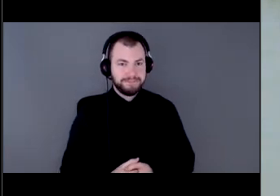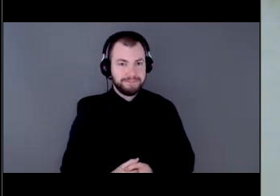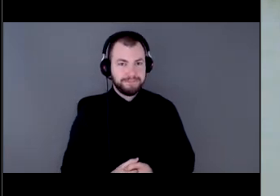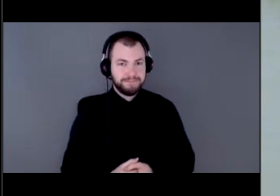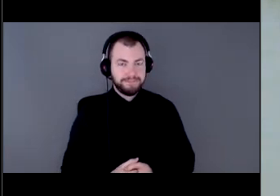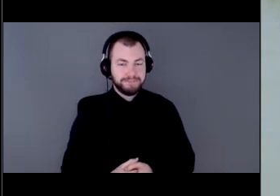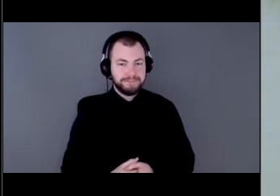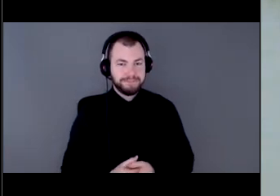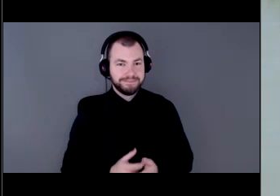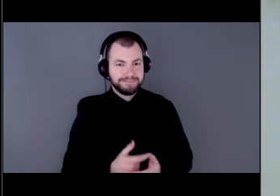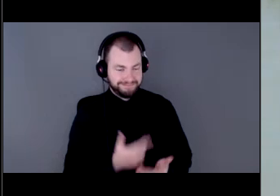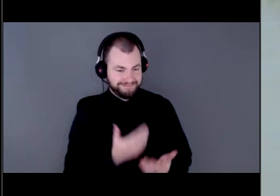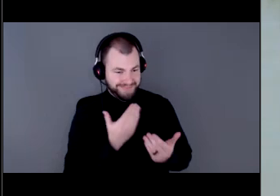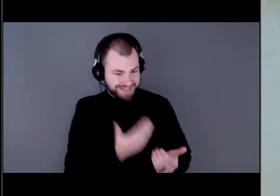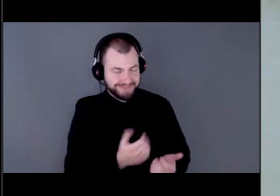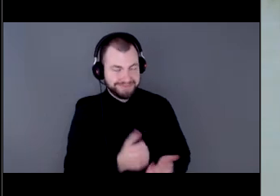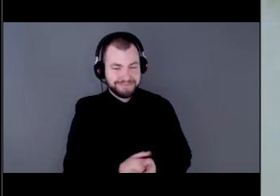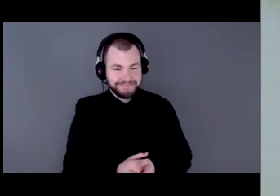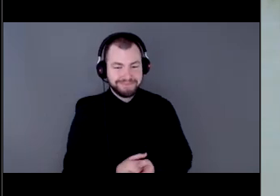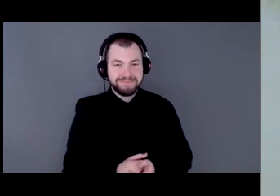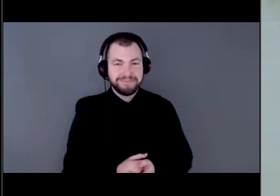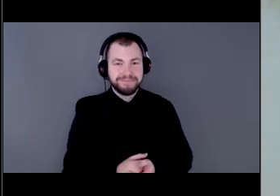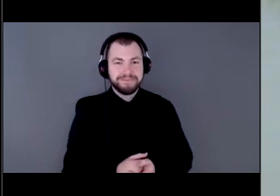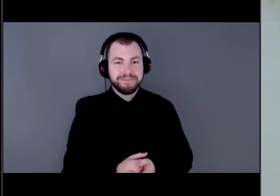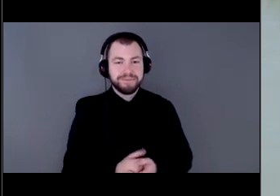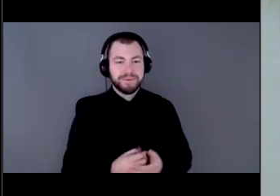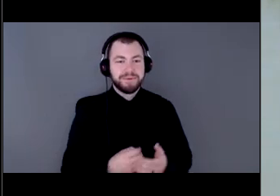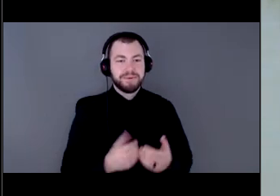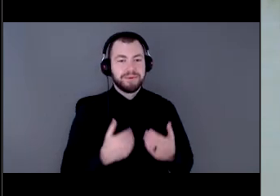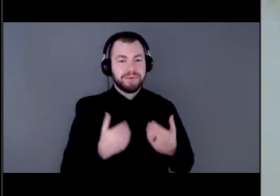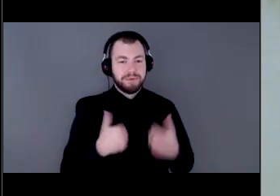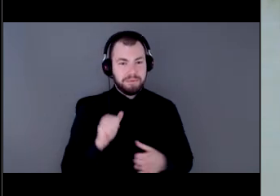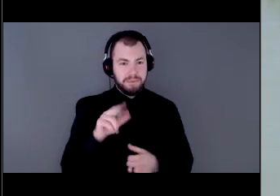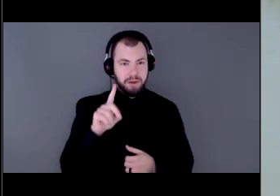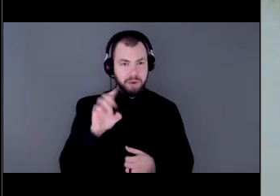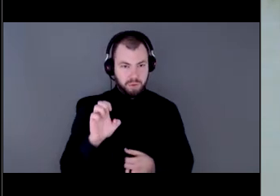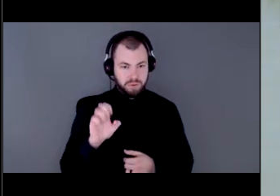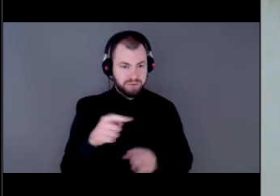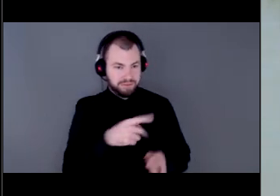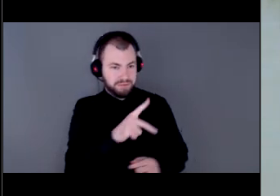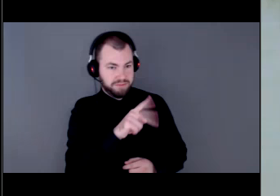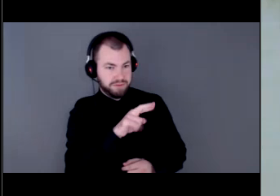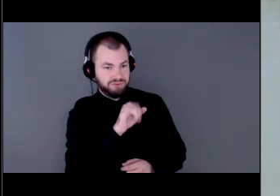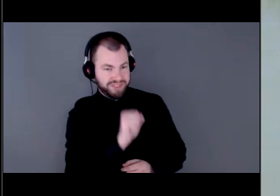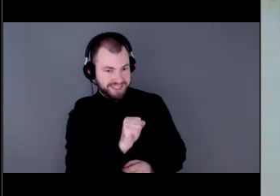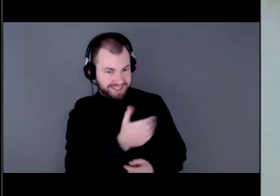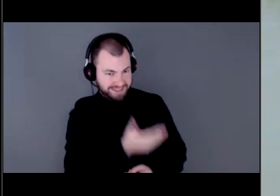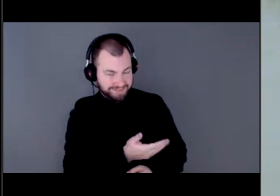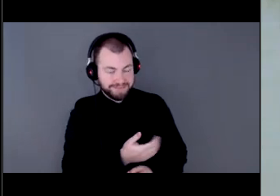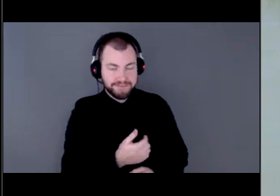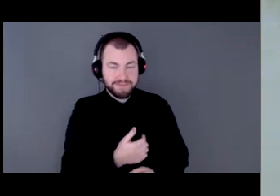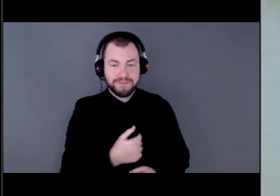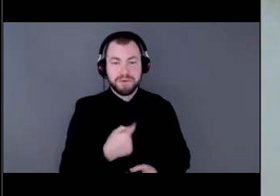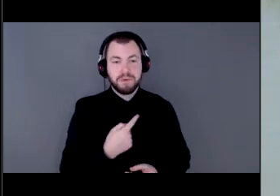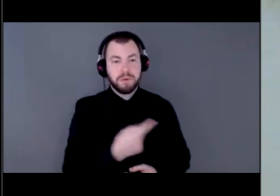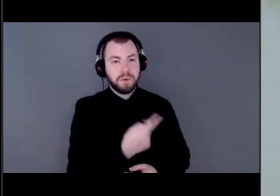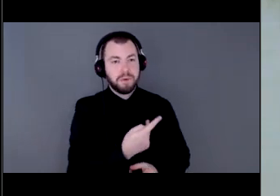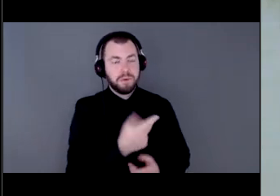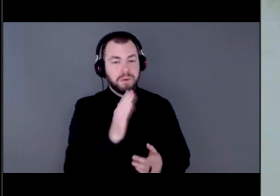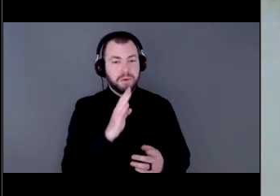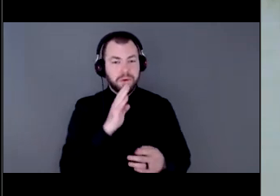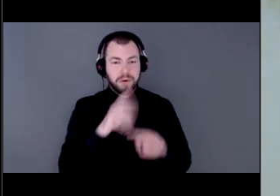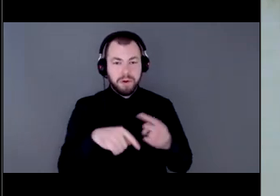Thank you. So I'm Aude and this is Chris, and we are going to tell you about